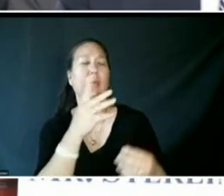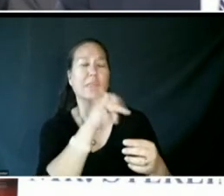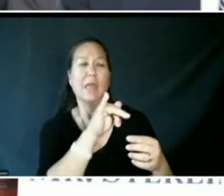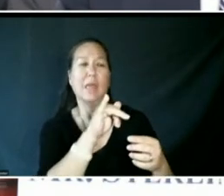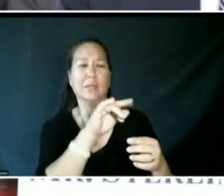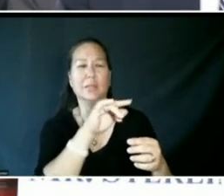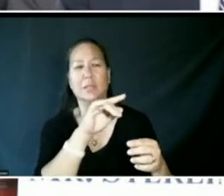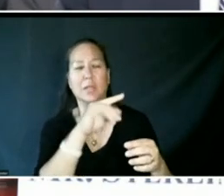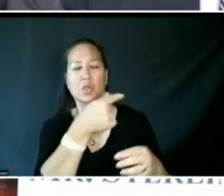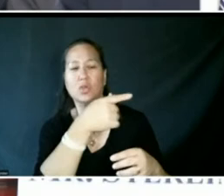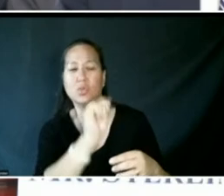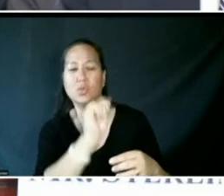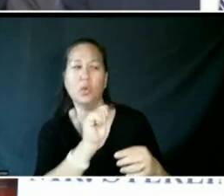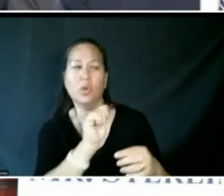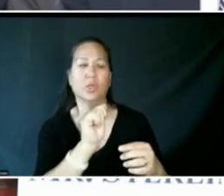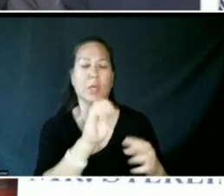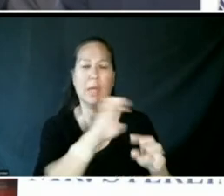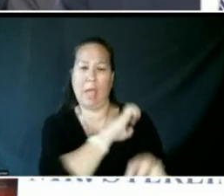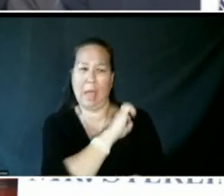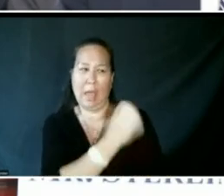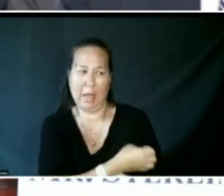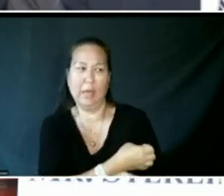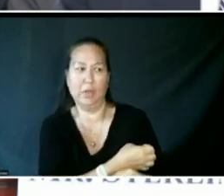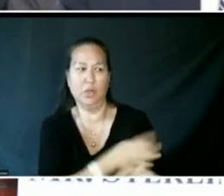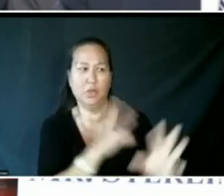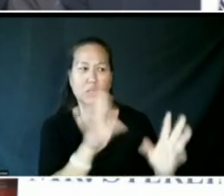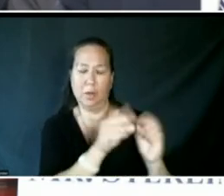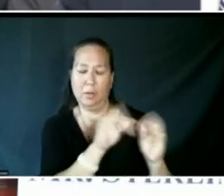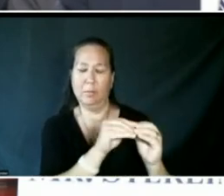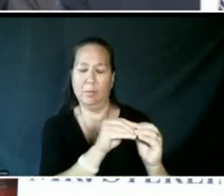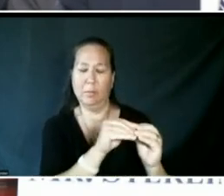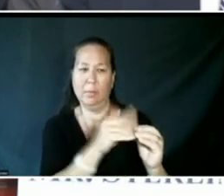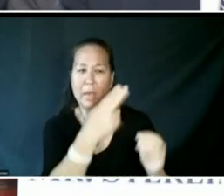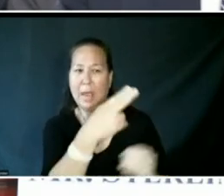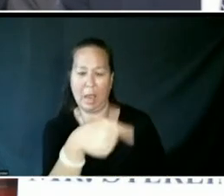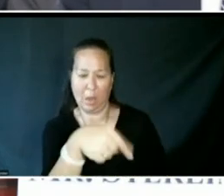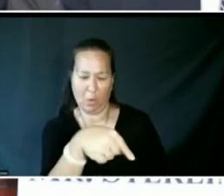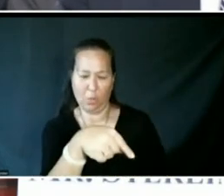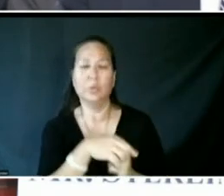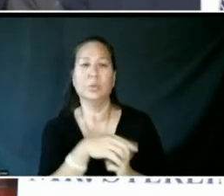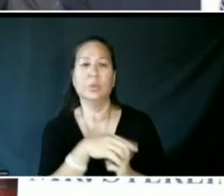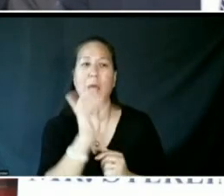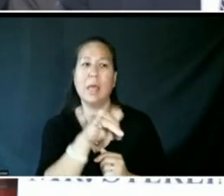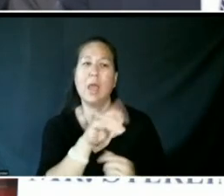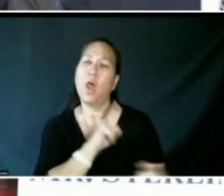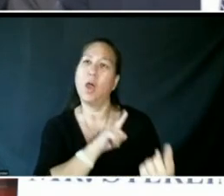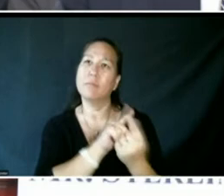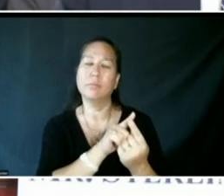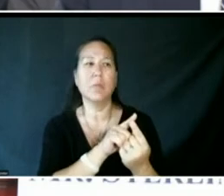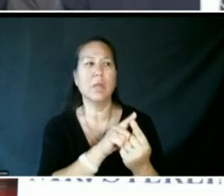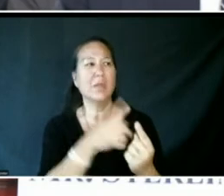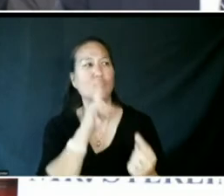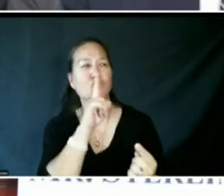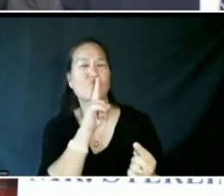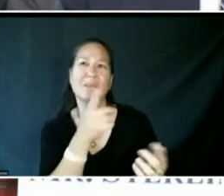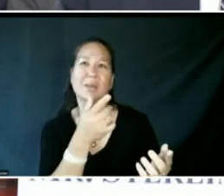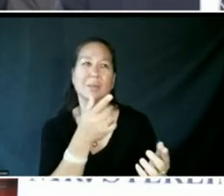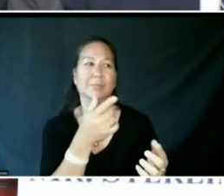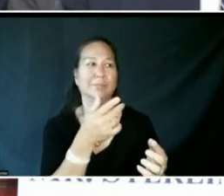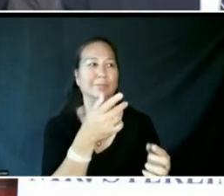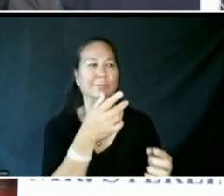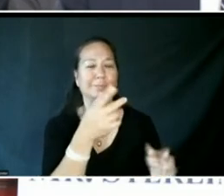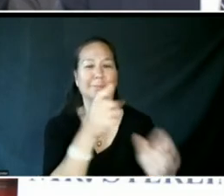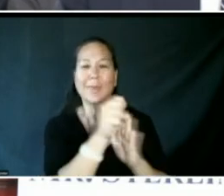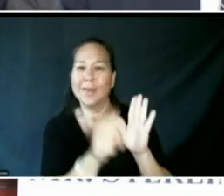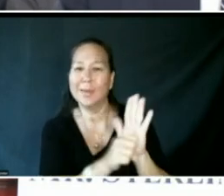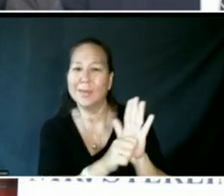location, but we are following wait times in line. In the afternoon, our average wait time was 3 minutes statewide that we were recording for various